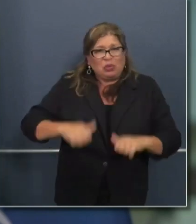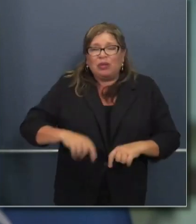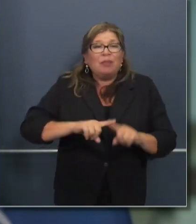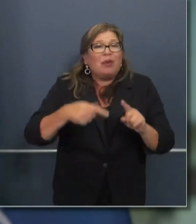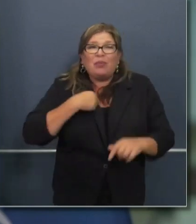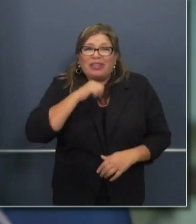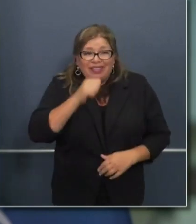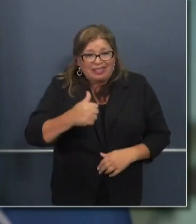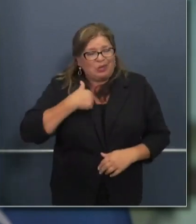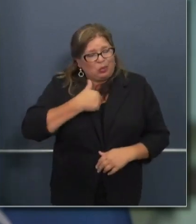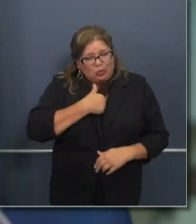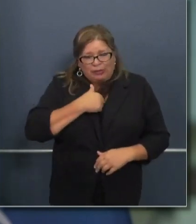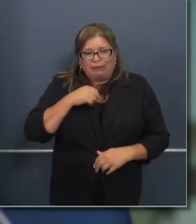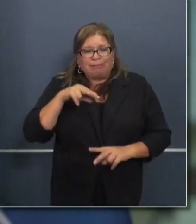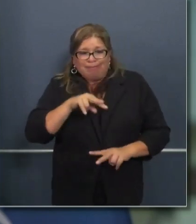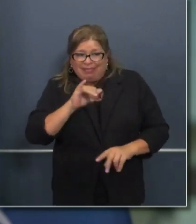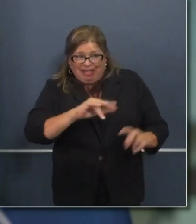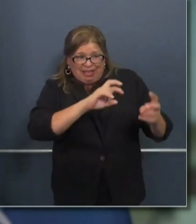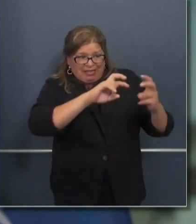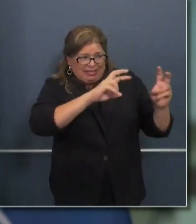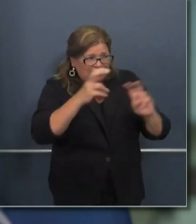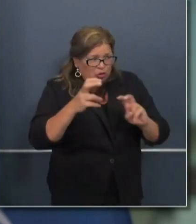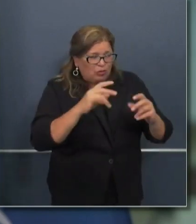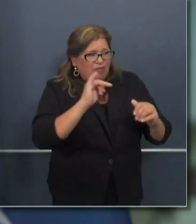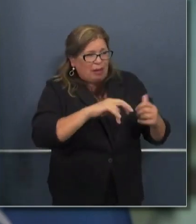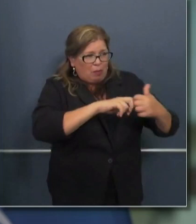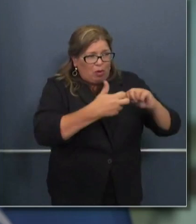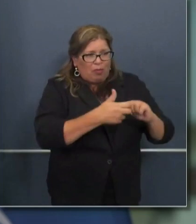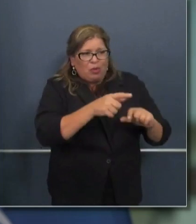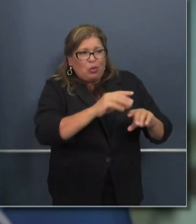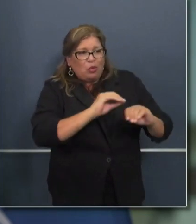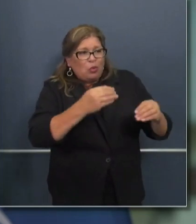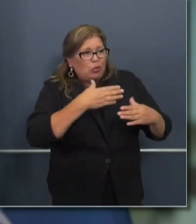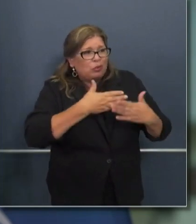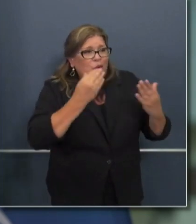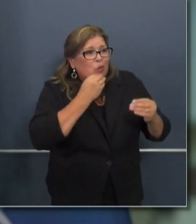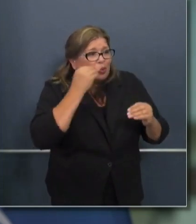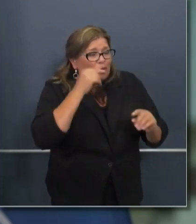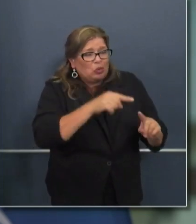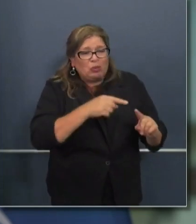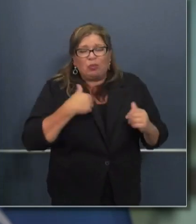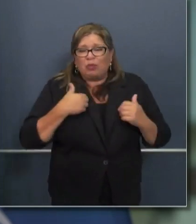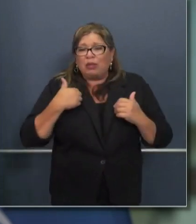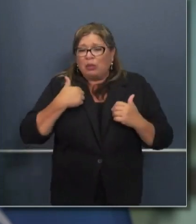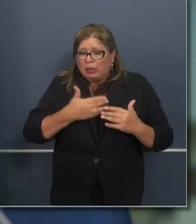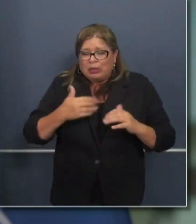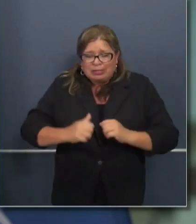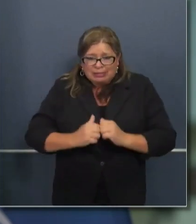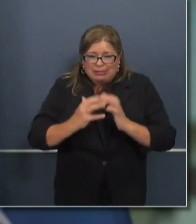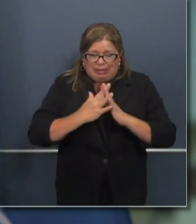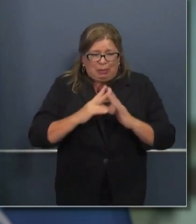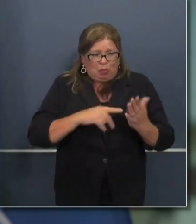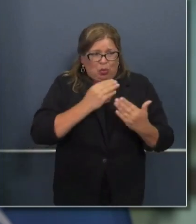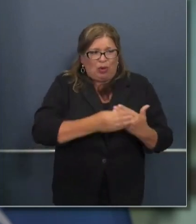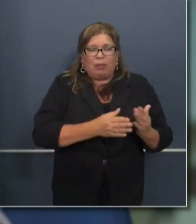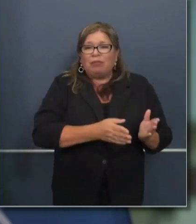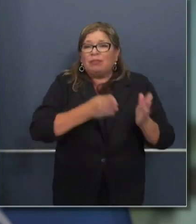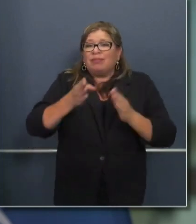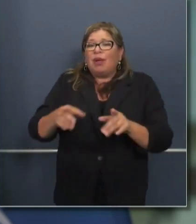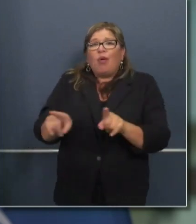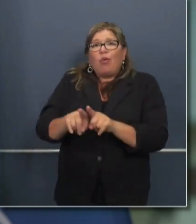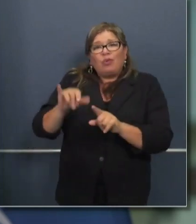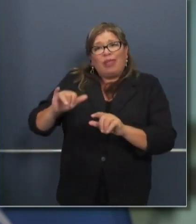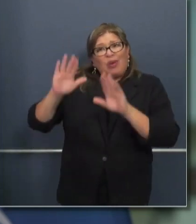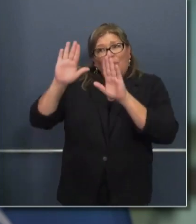it, and I'm proud of it, proud of the work that we've done on this Great Plates idea. We could have just walked away from it, never even endeavored to